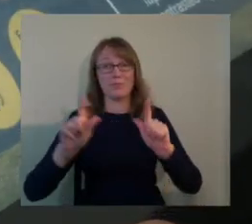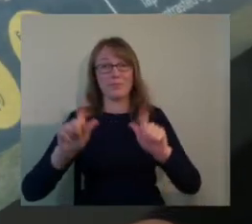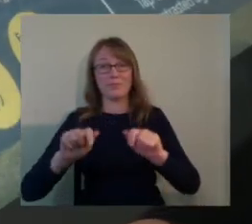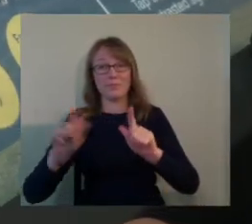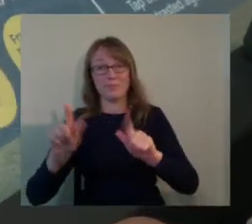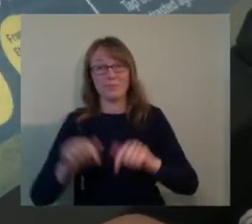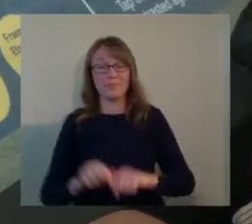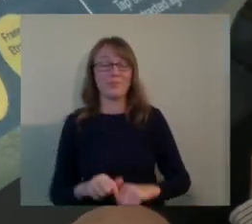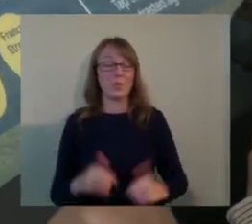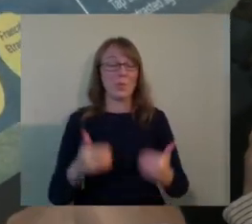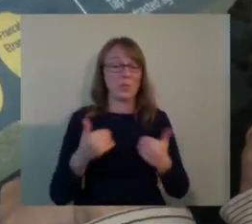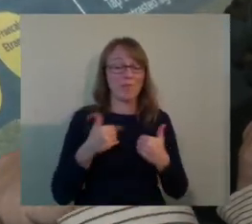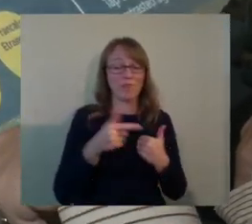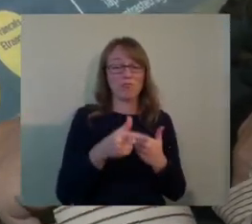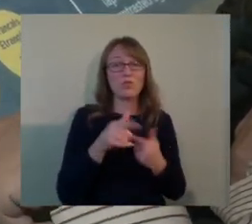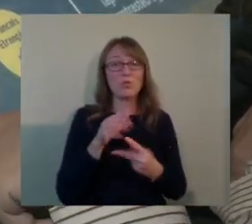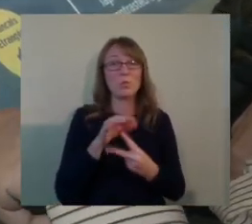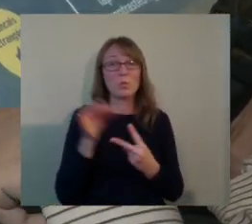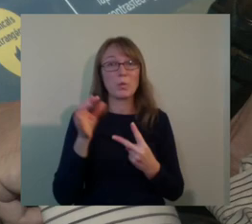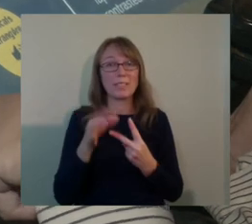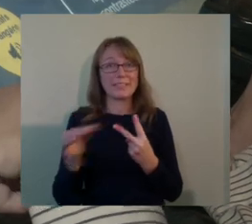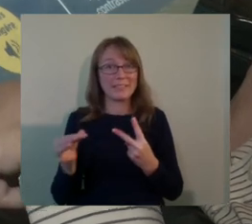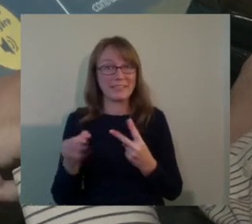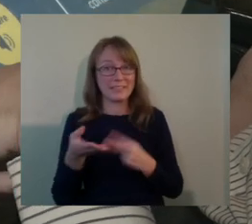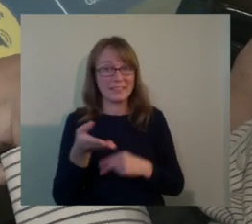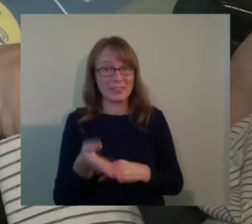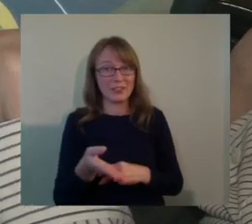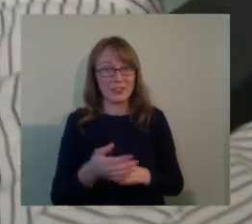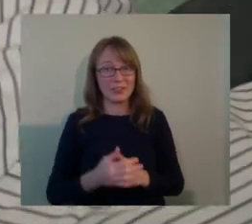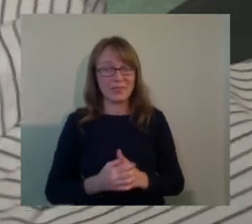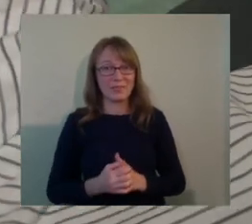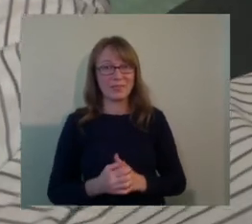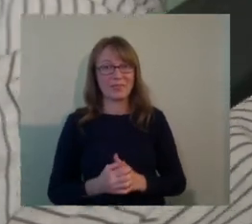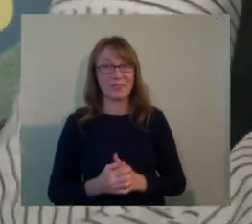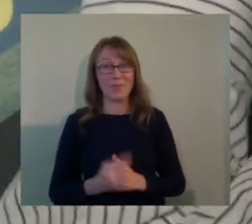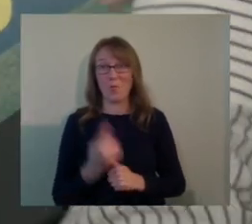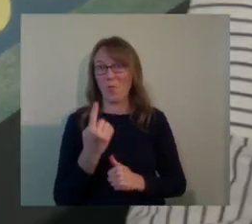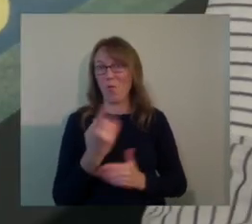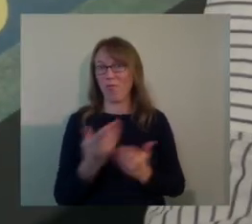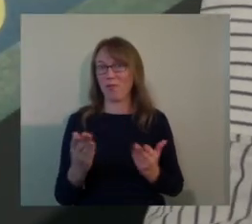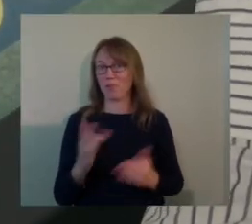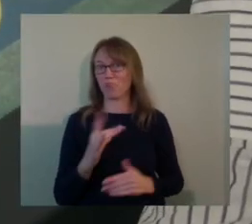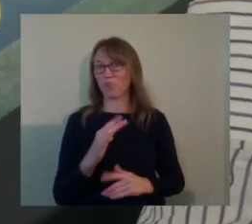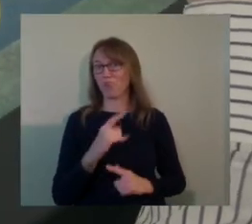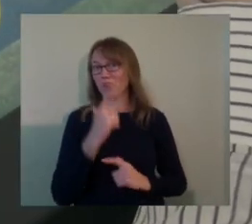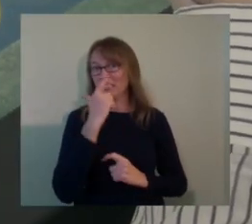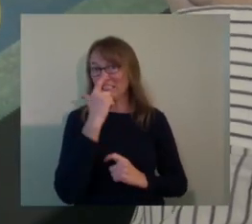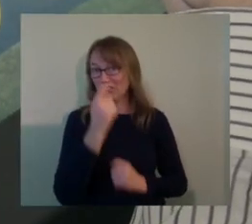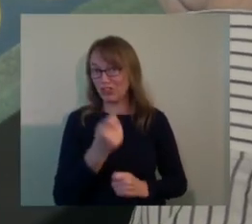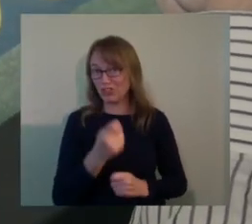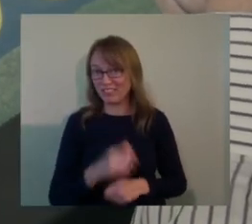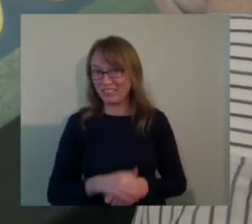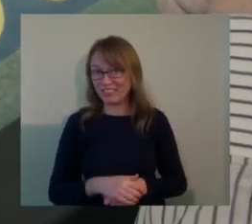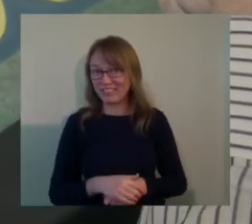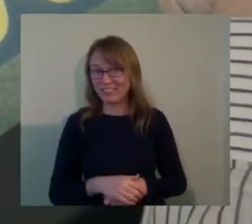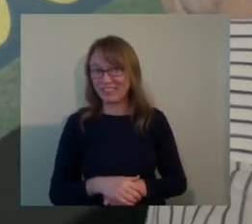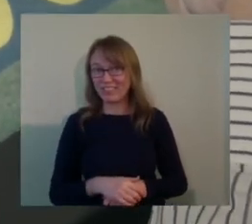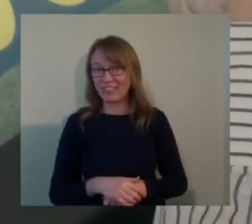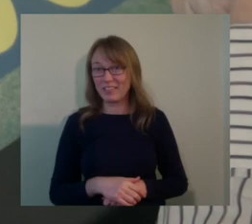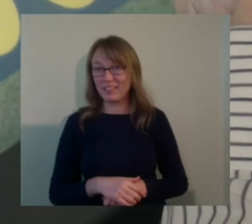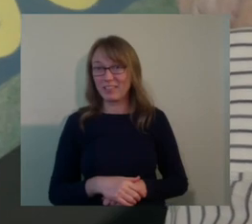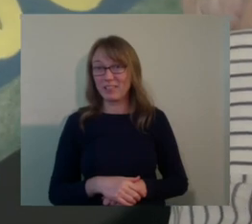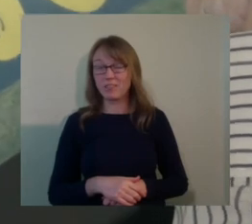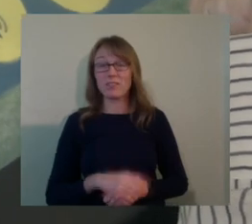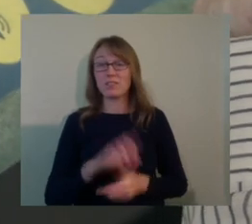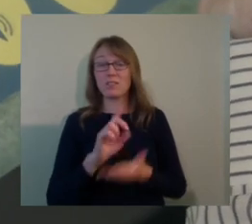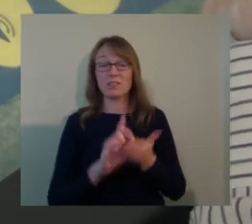somebody to, uh, begin the learning. One of the interesting things about this screen is that it was set